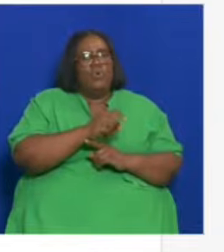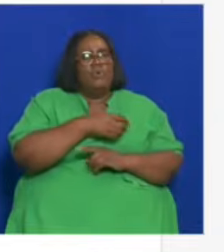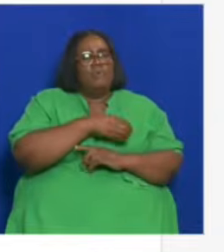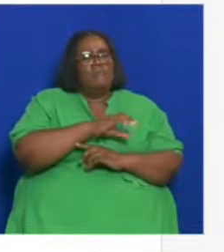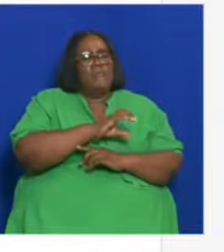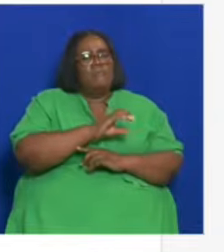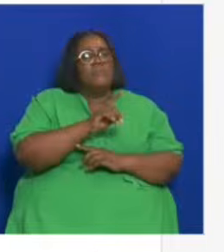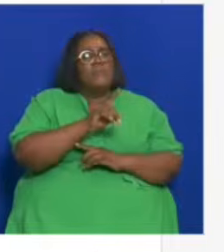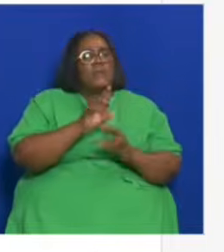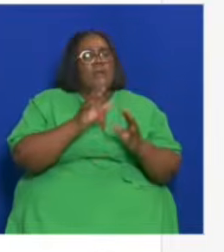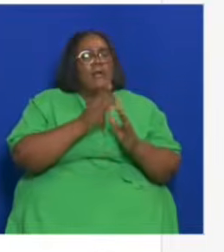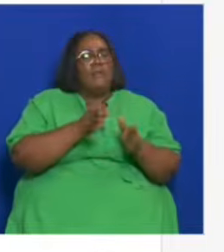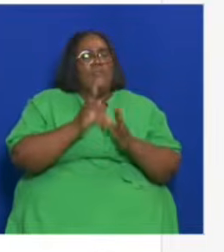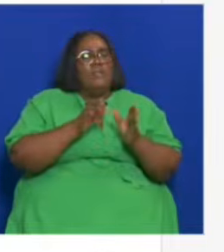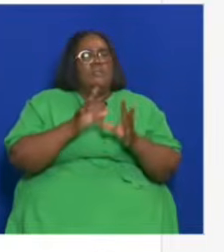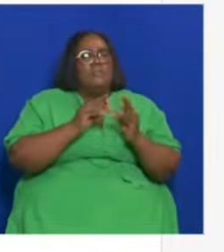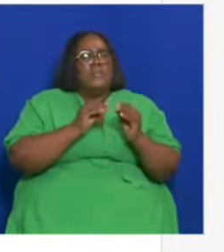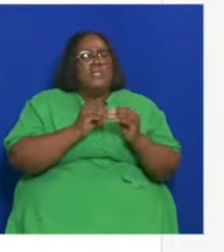which did occur.